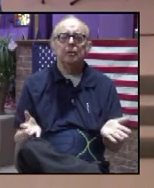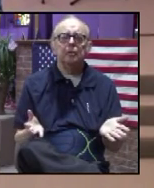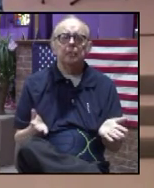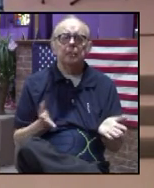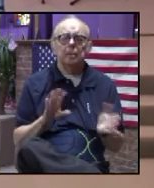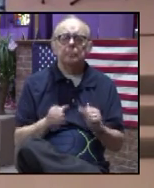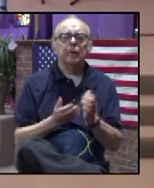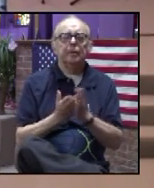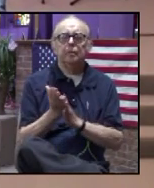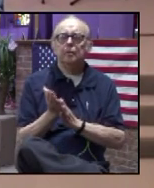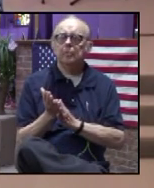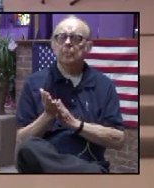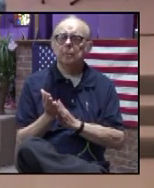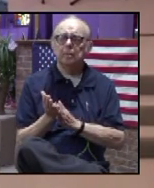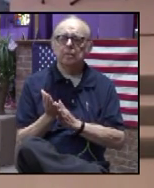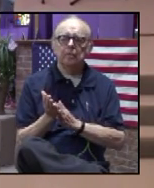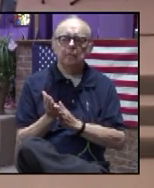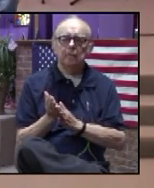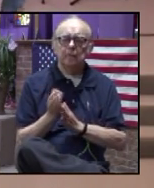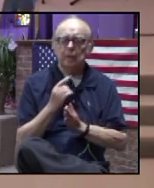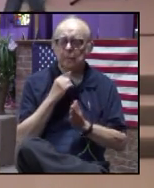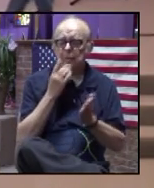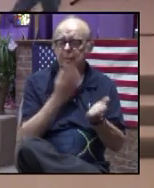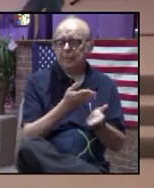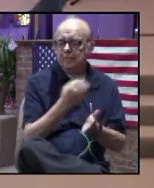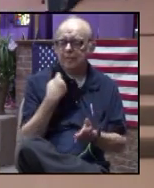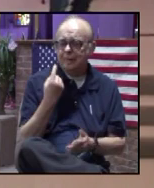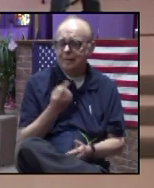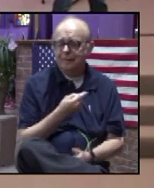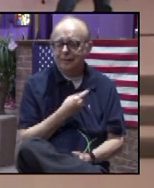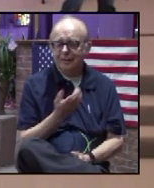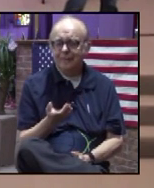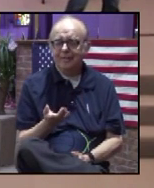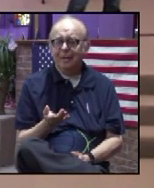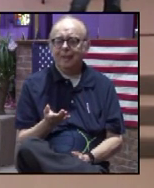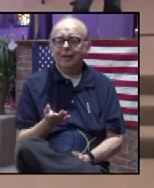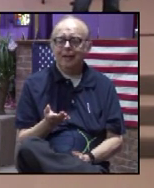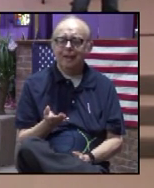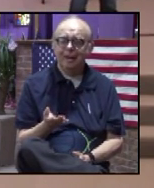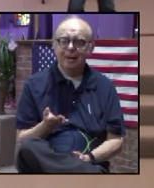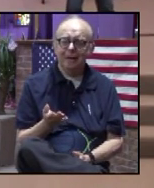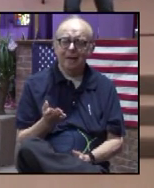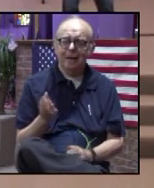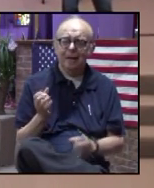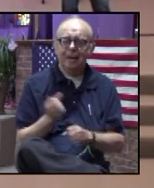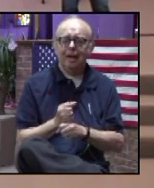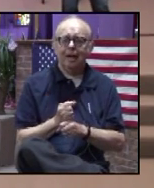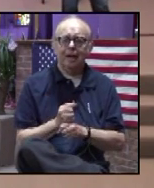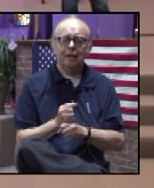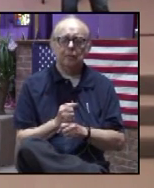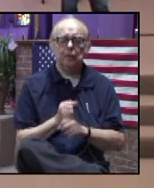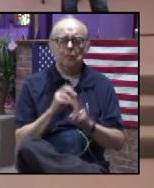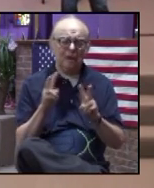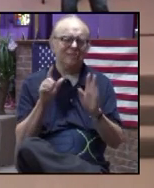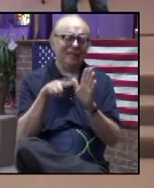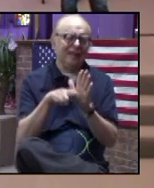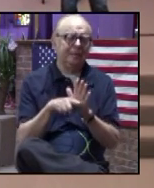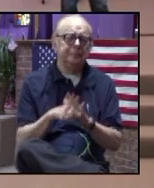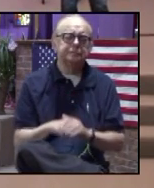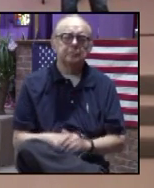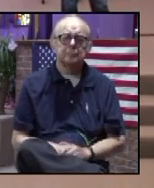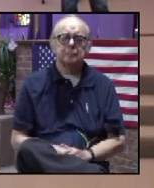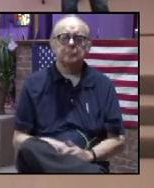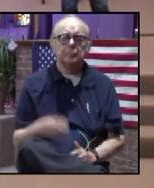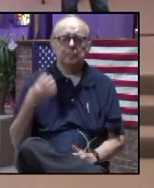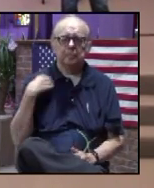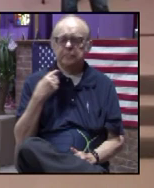Just one? Okay, then I'm going to tell the rest of you. So you can get it and watch it. The